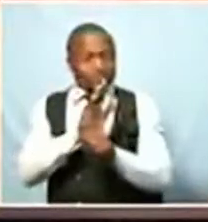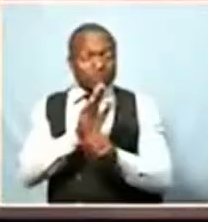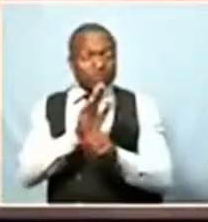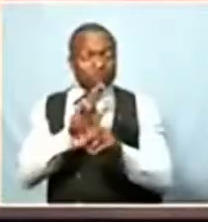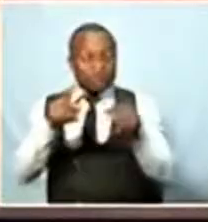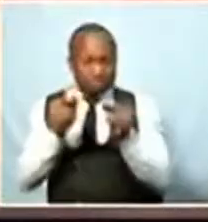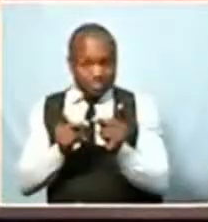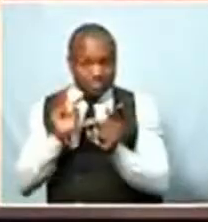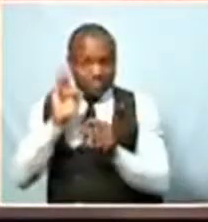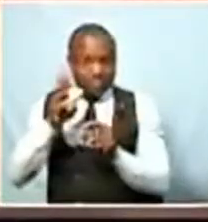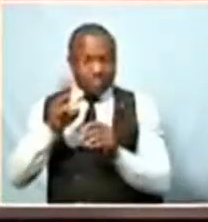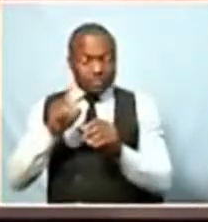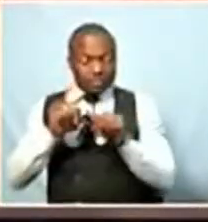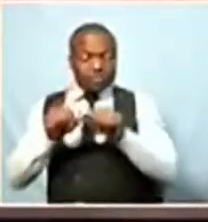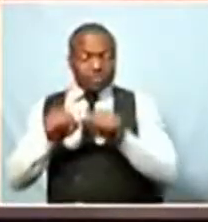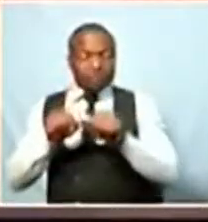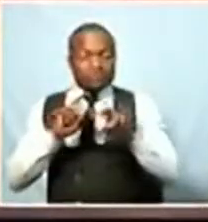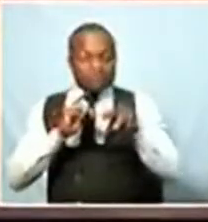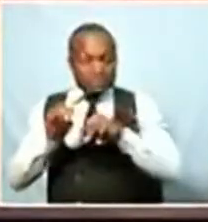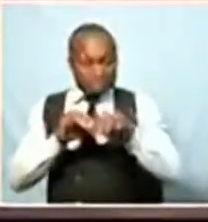manage?